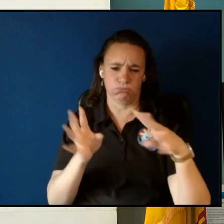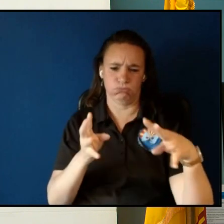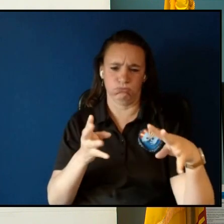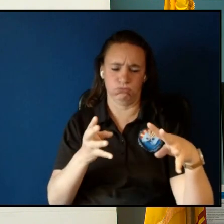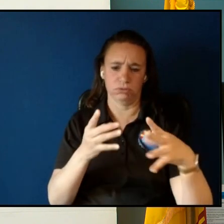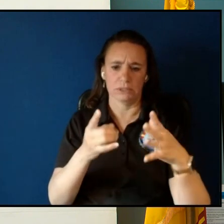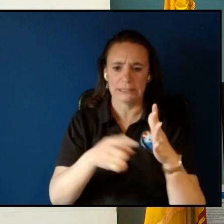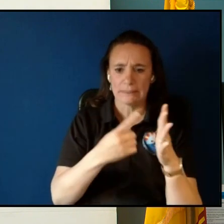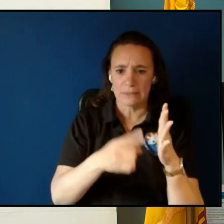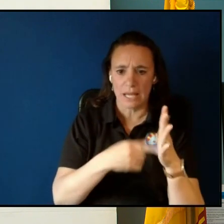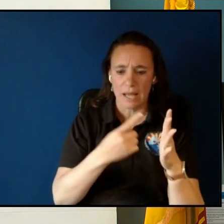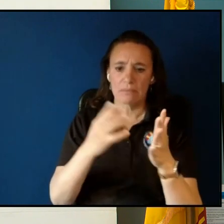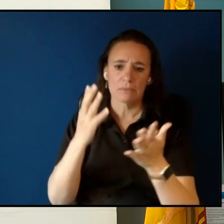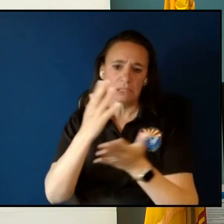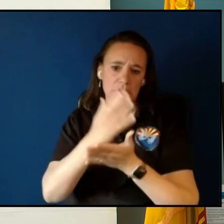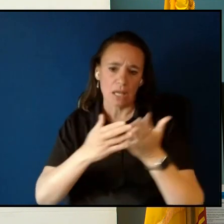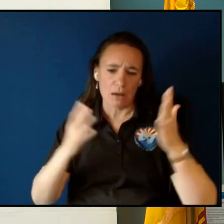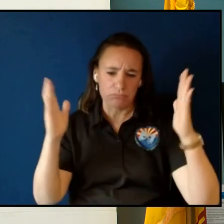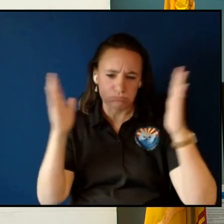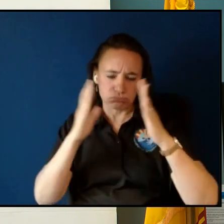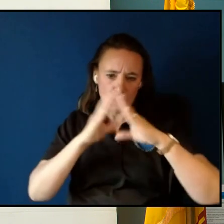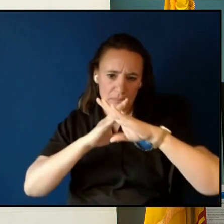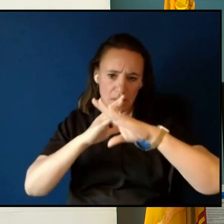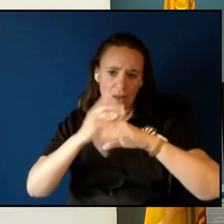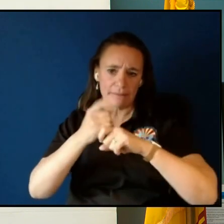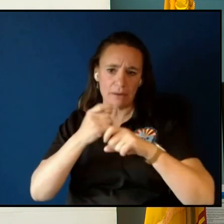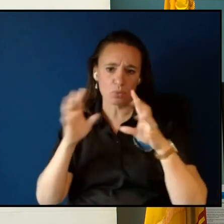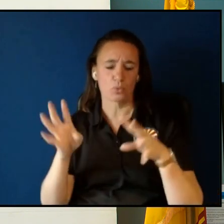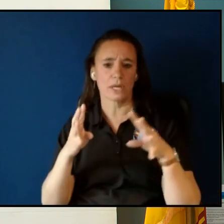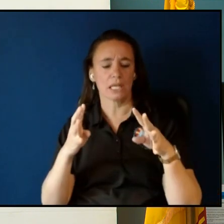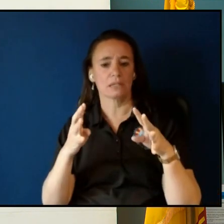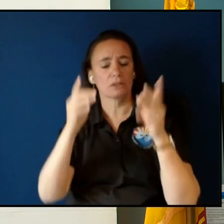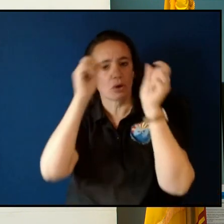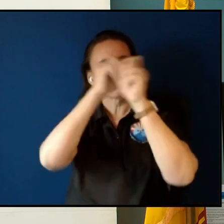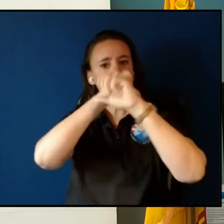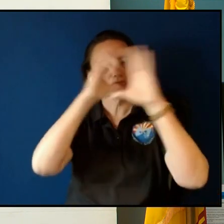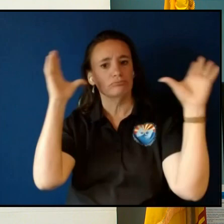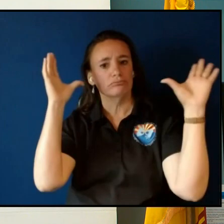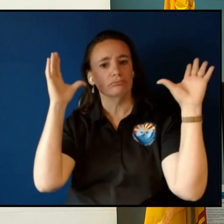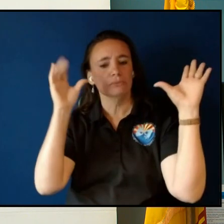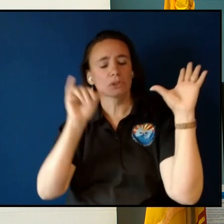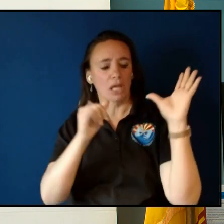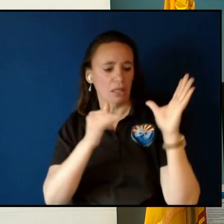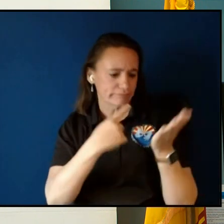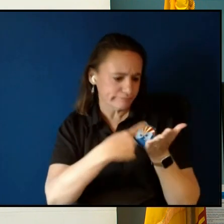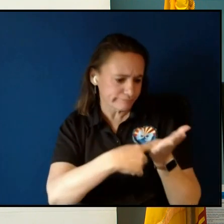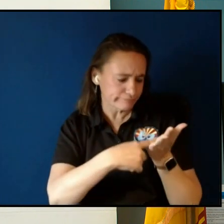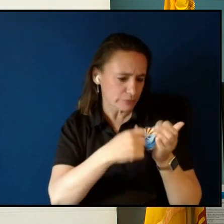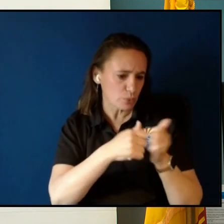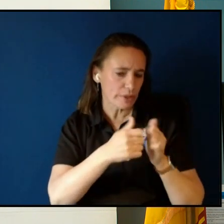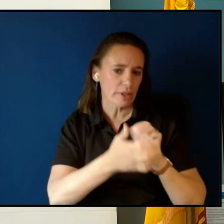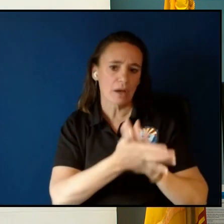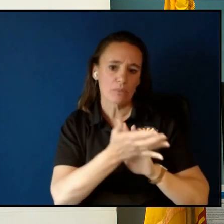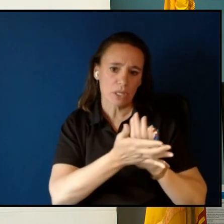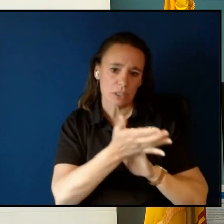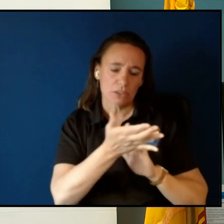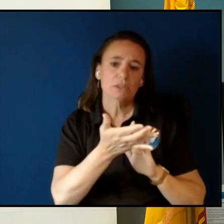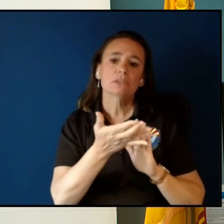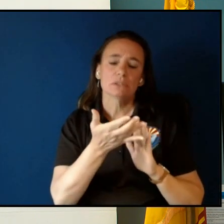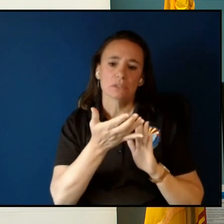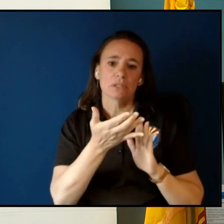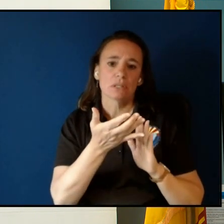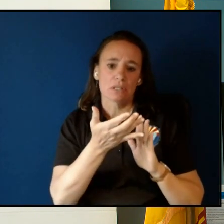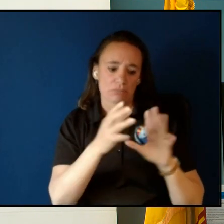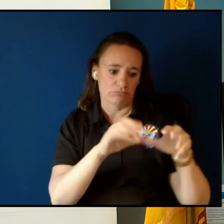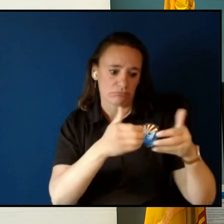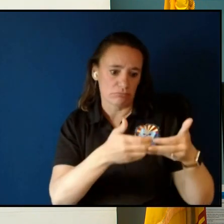so the wind speeds go down. So this gives us a visual that we can use to talk to operations to tell them what the wind direction, what the wind